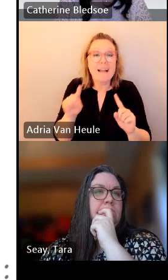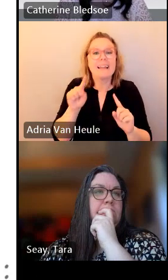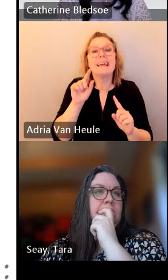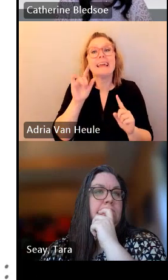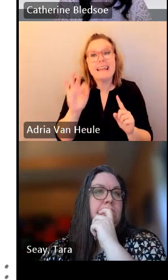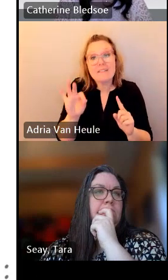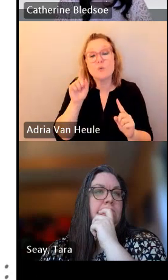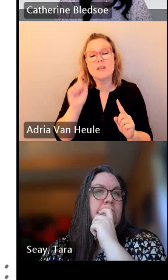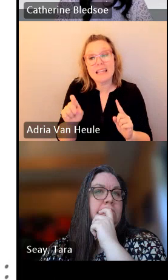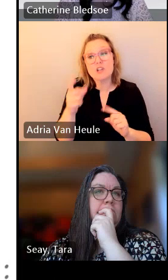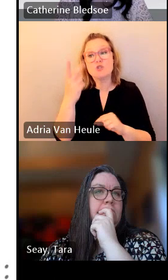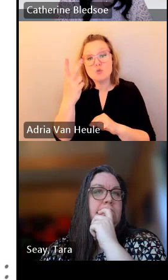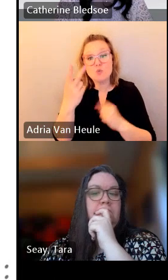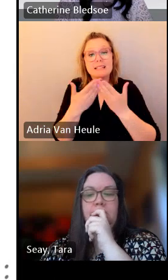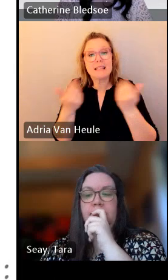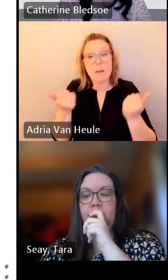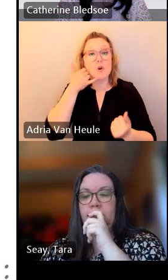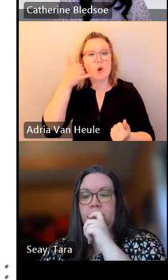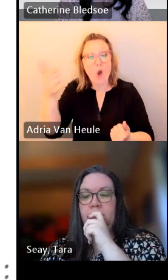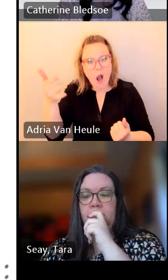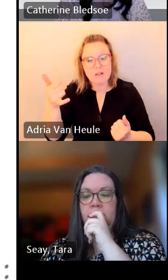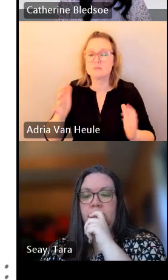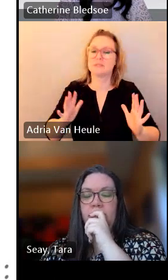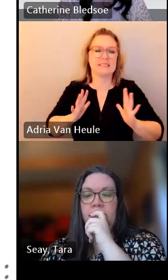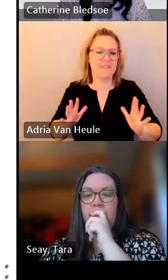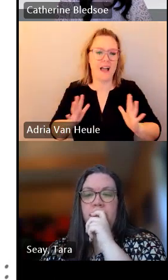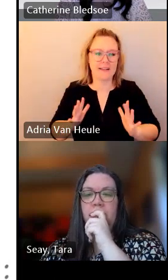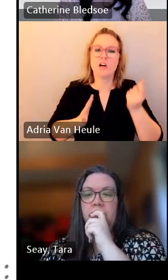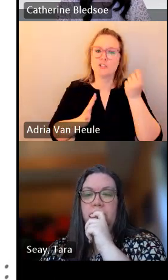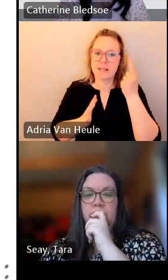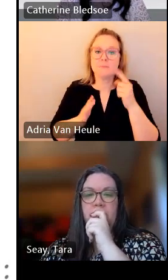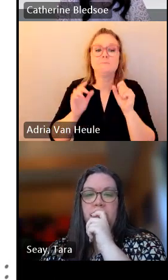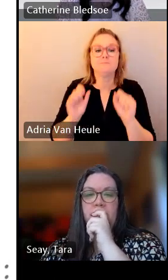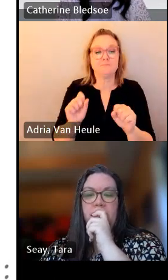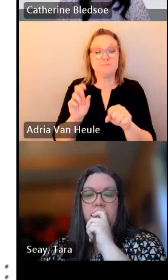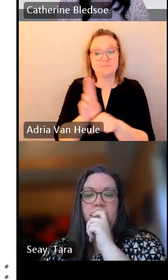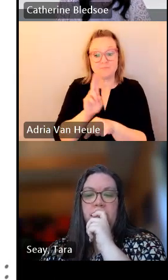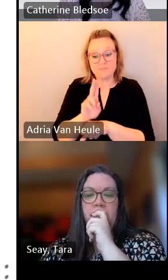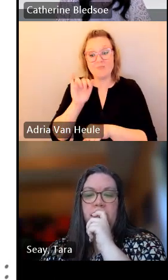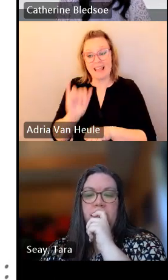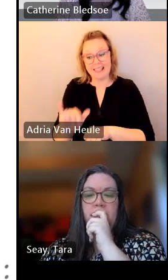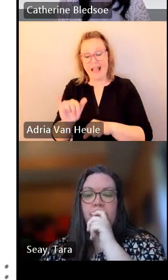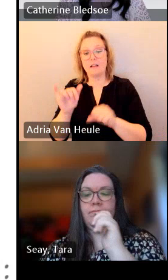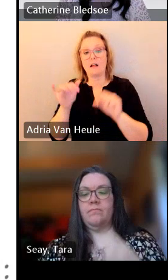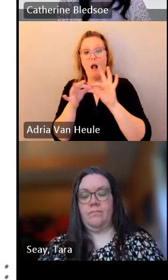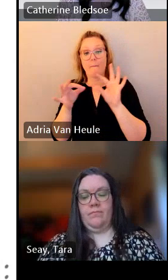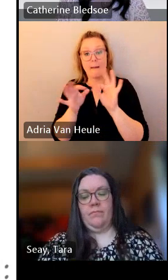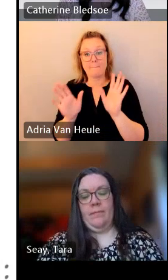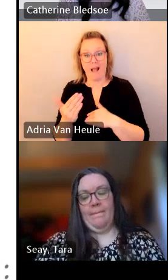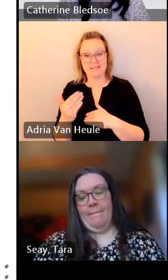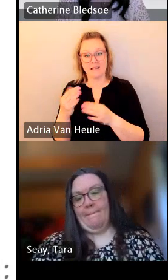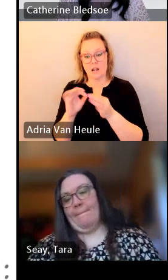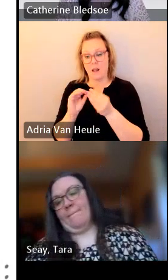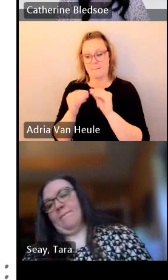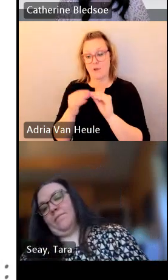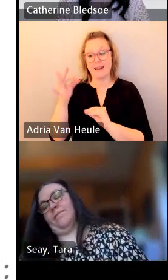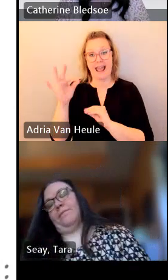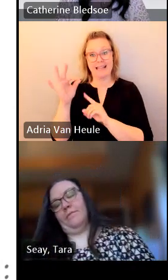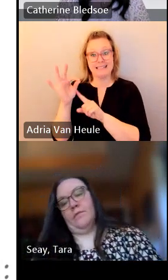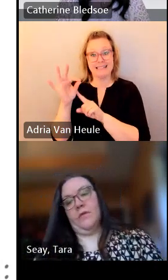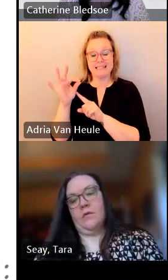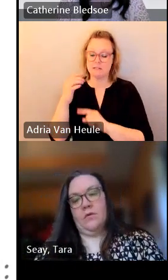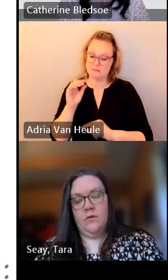points, that is totally understandable. And you can use that question 19 comment box to just note that. So the first time you can say, student